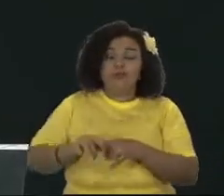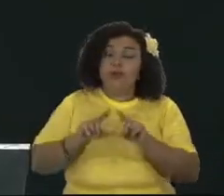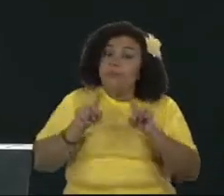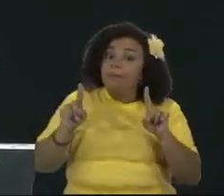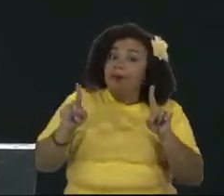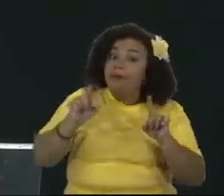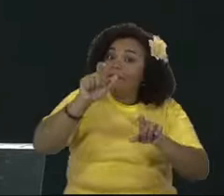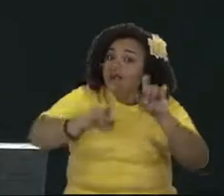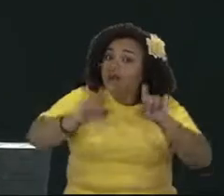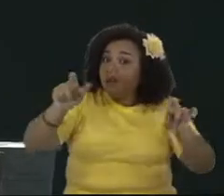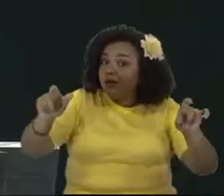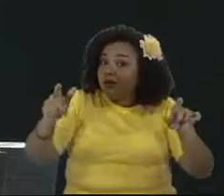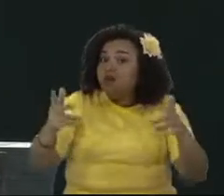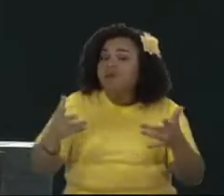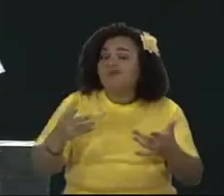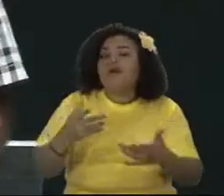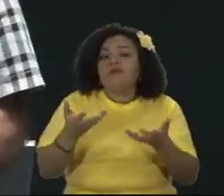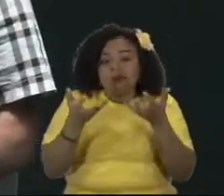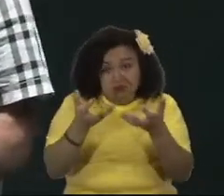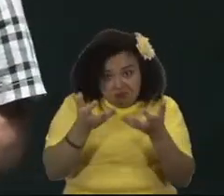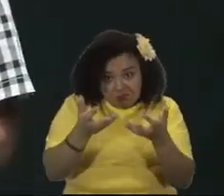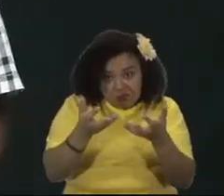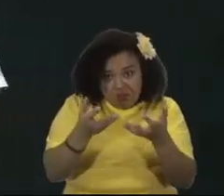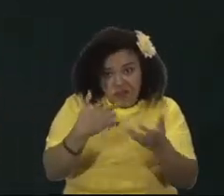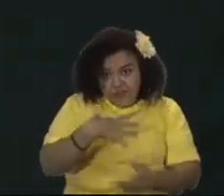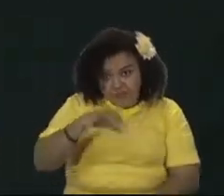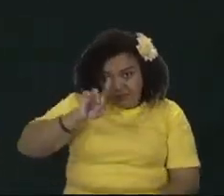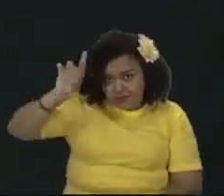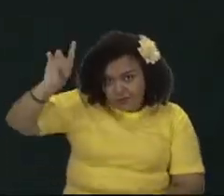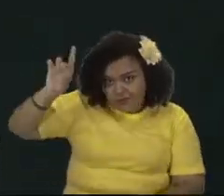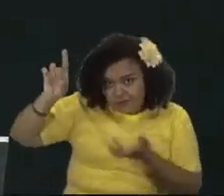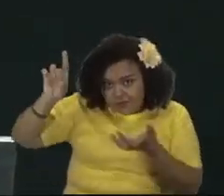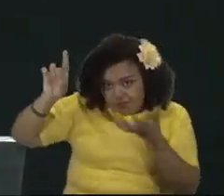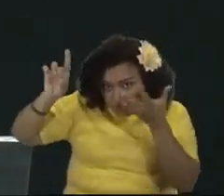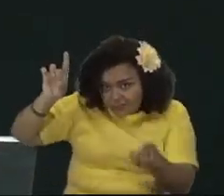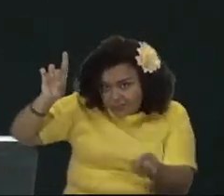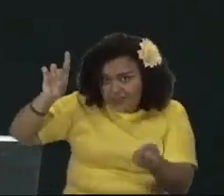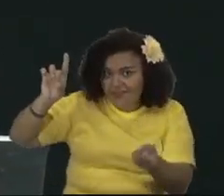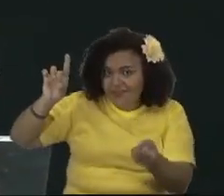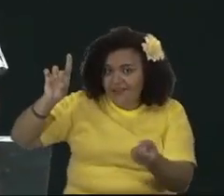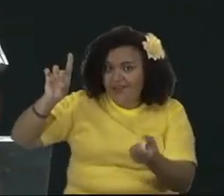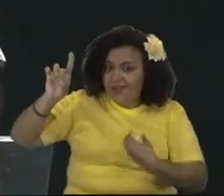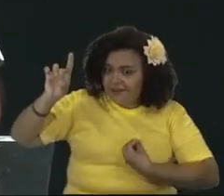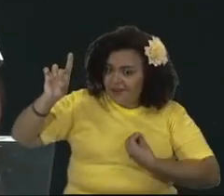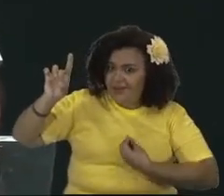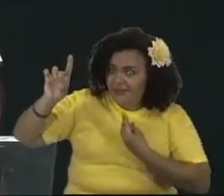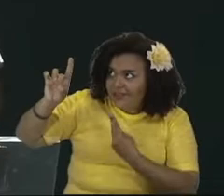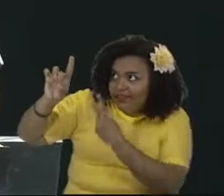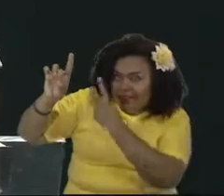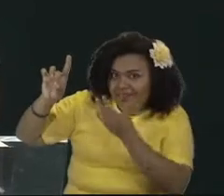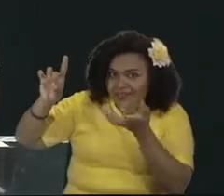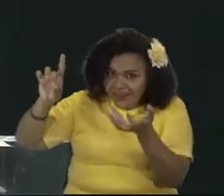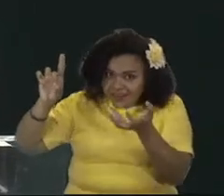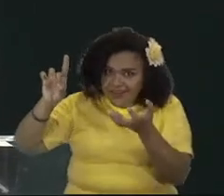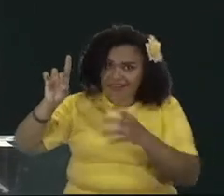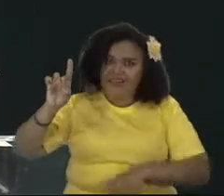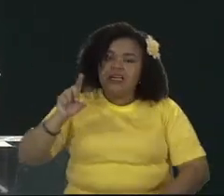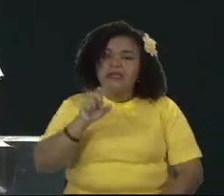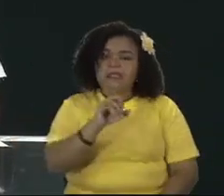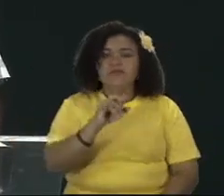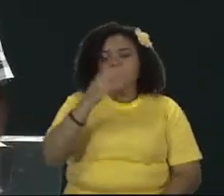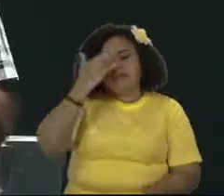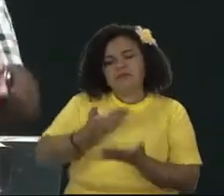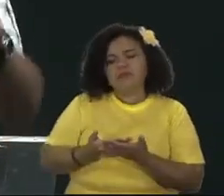but in order for us to become a son of the children of God, we must believe that Jesus is going to come back.